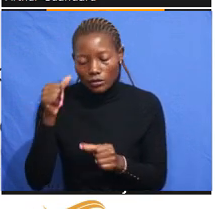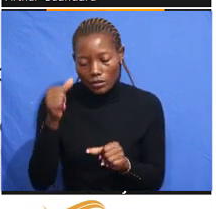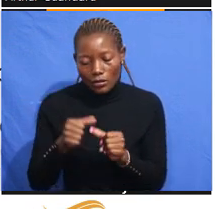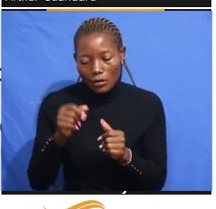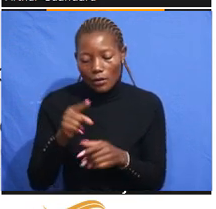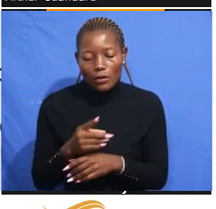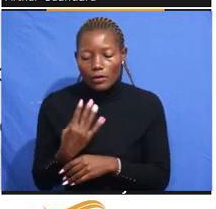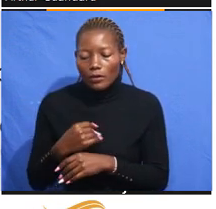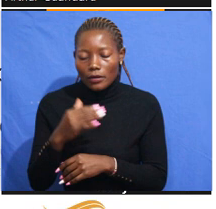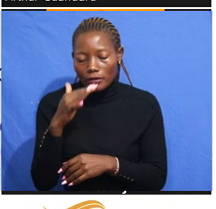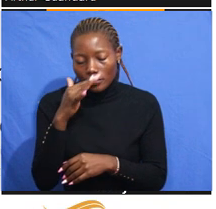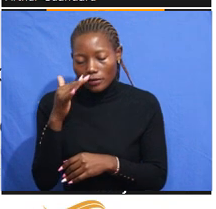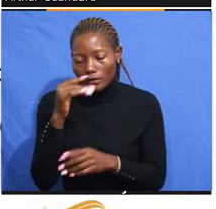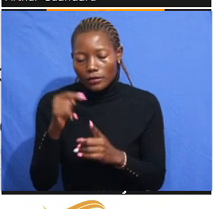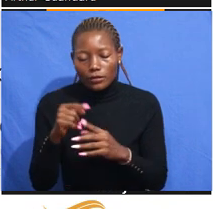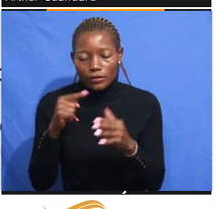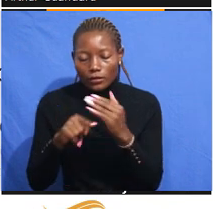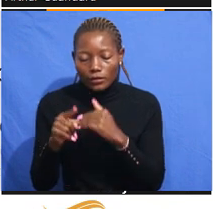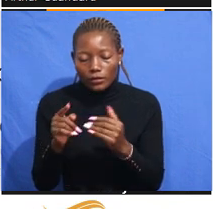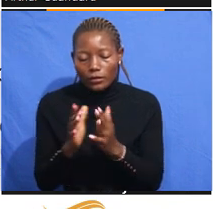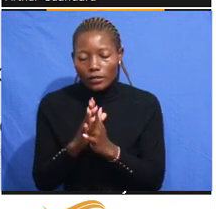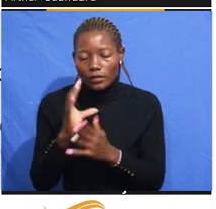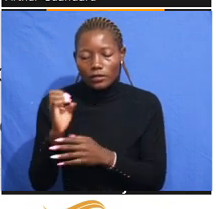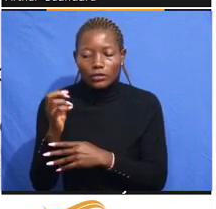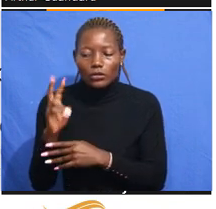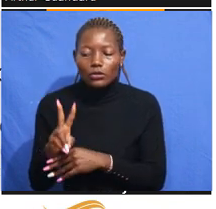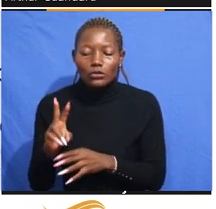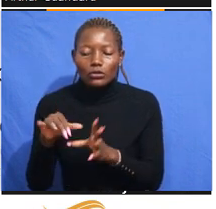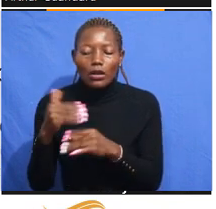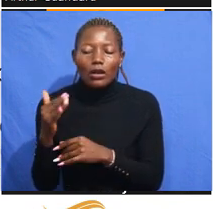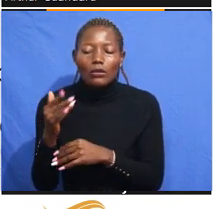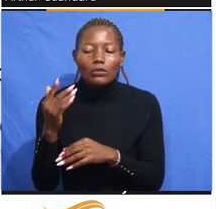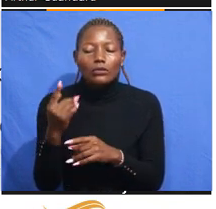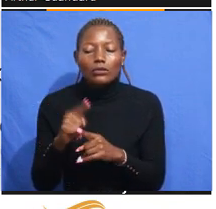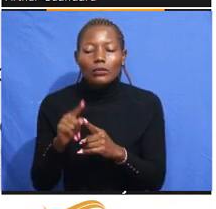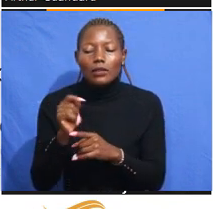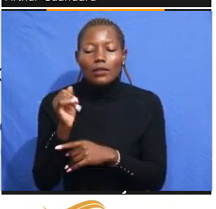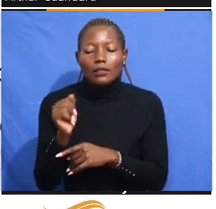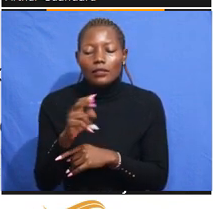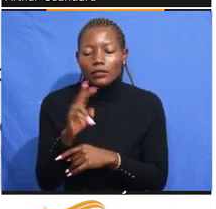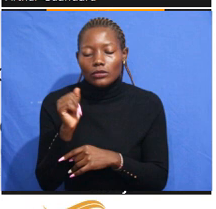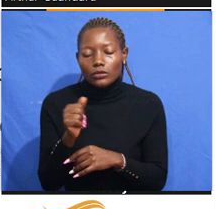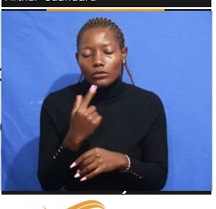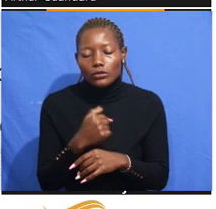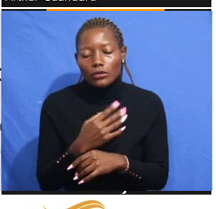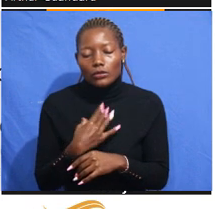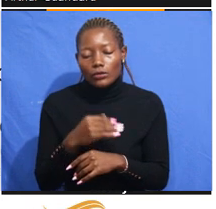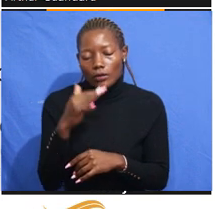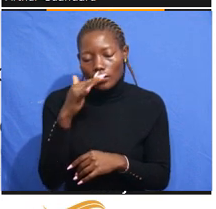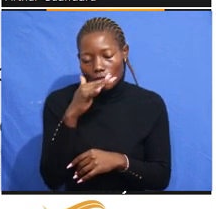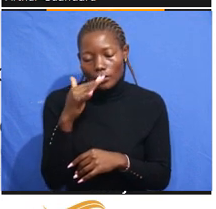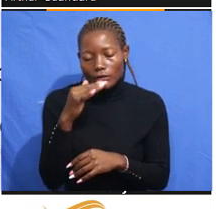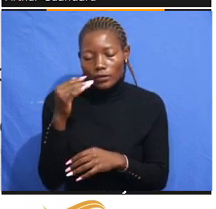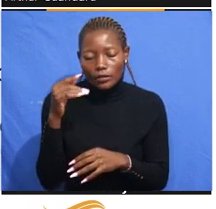to come in, we want carbon dioxide to get out. At the tissues, we want the oxygen to go in into